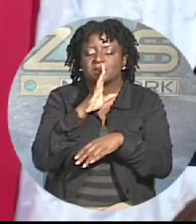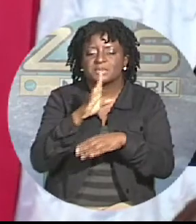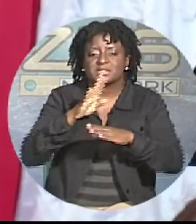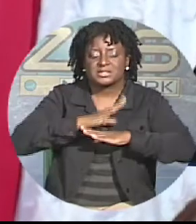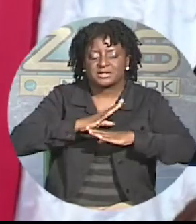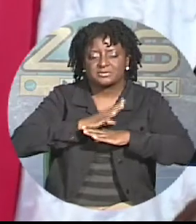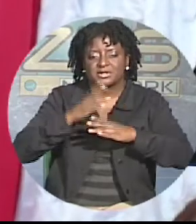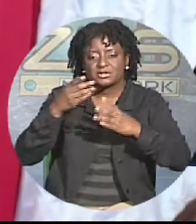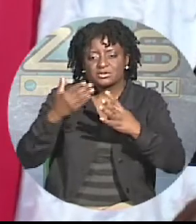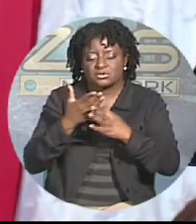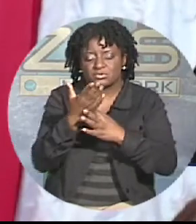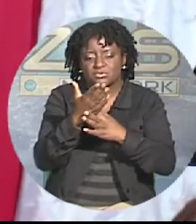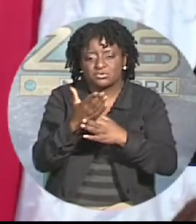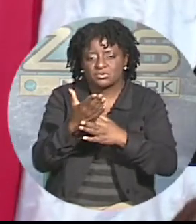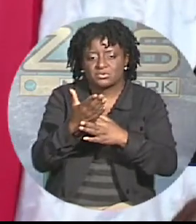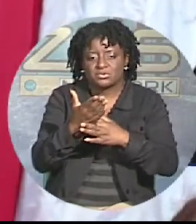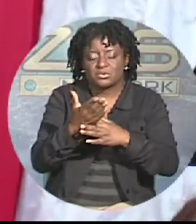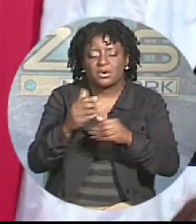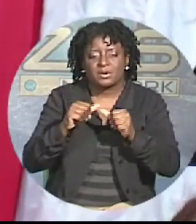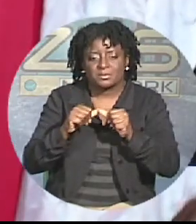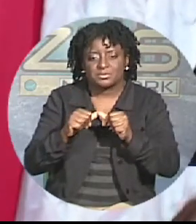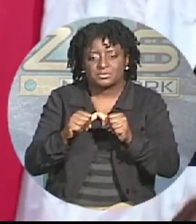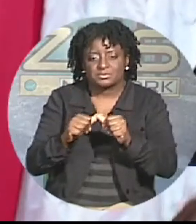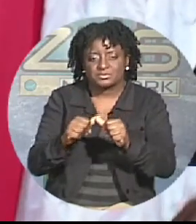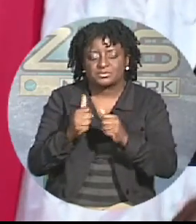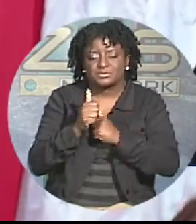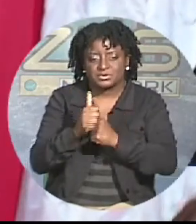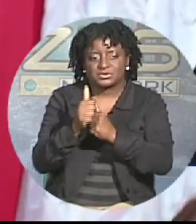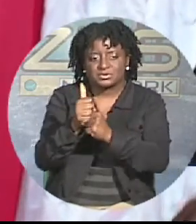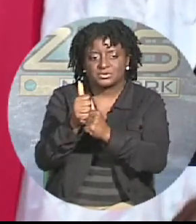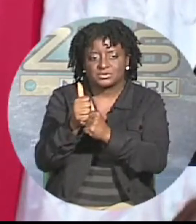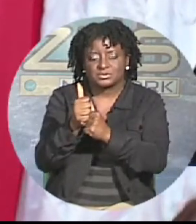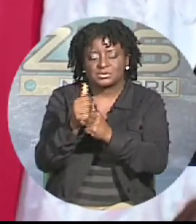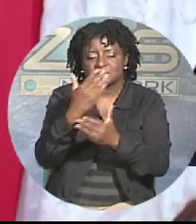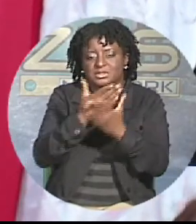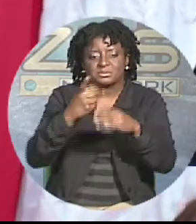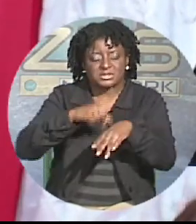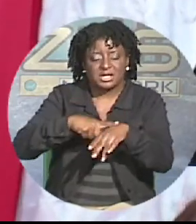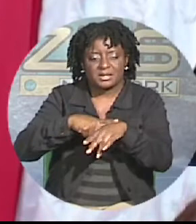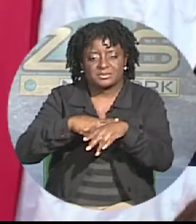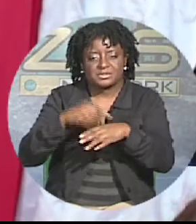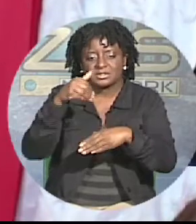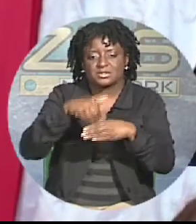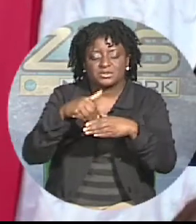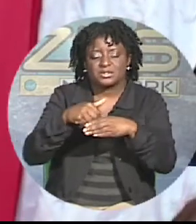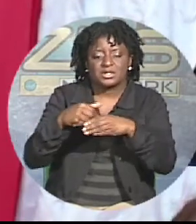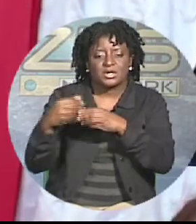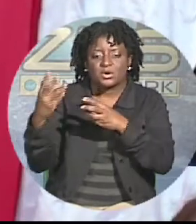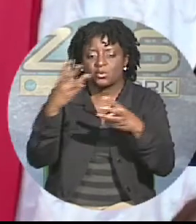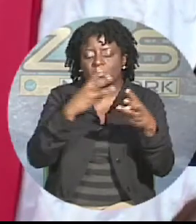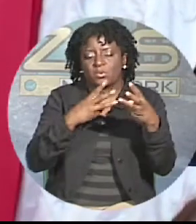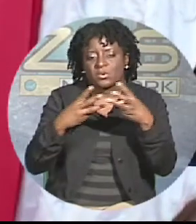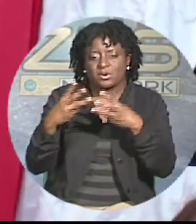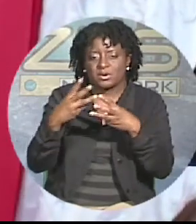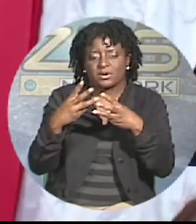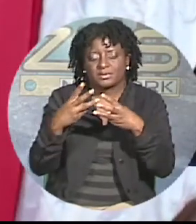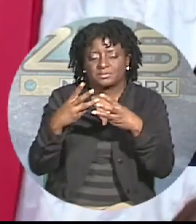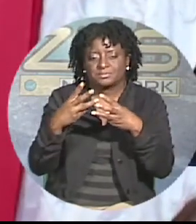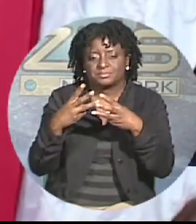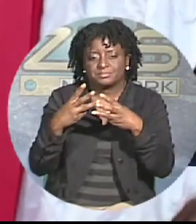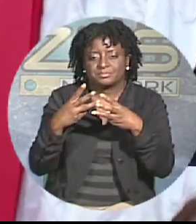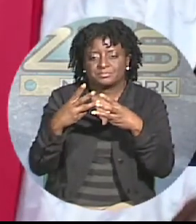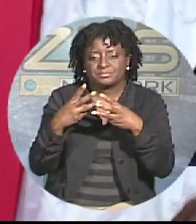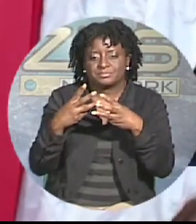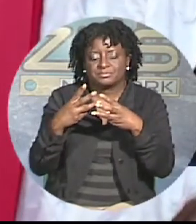pursuit, sometimes regrettably involving even warfare. The struggles of the achievement of the